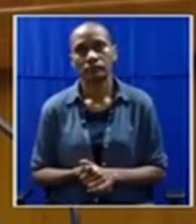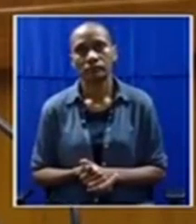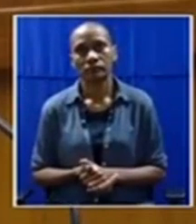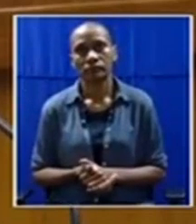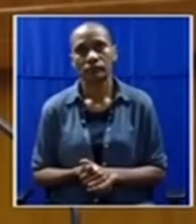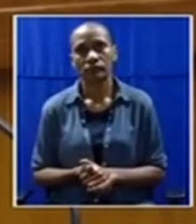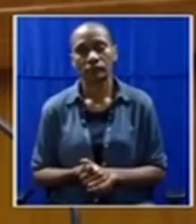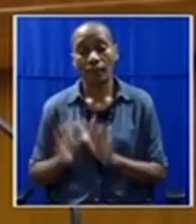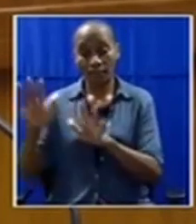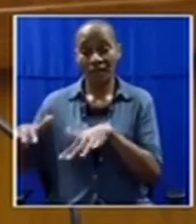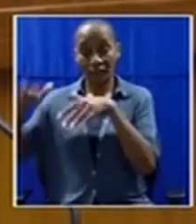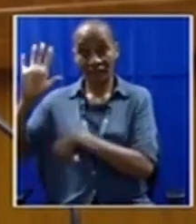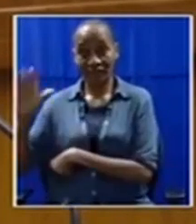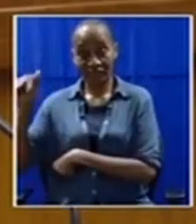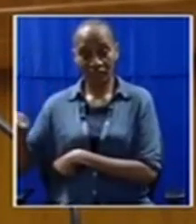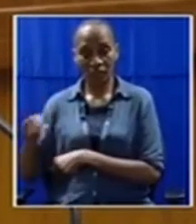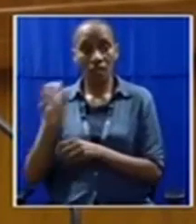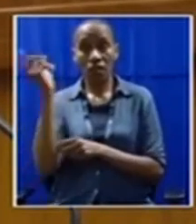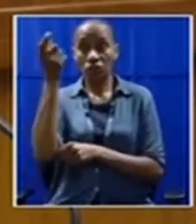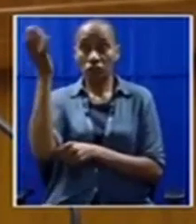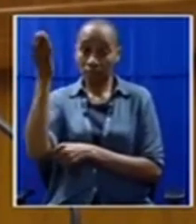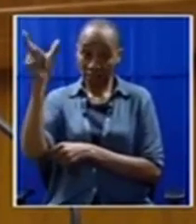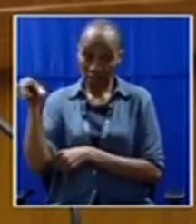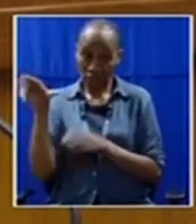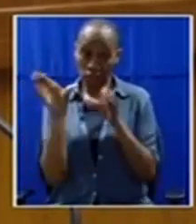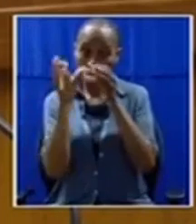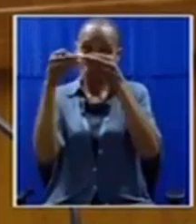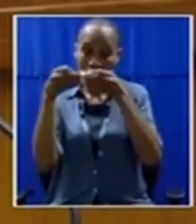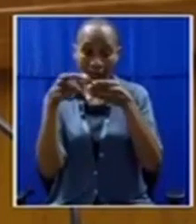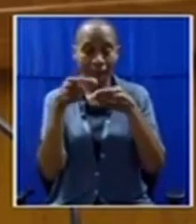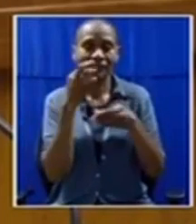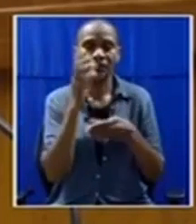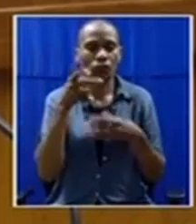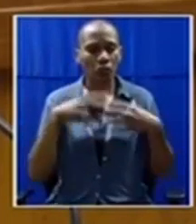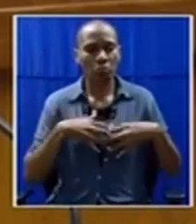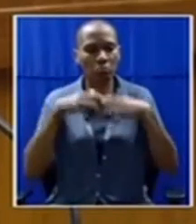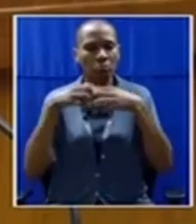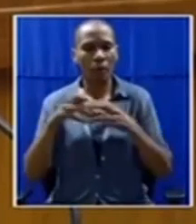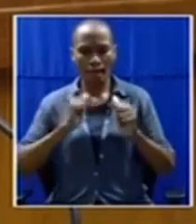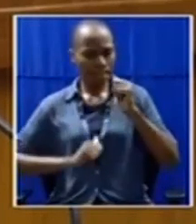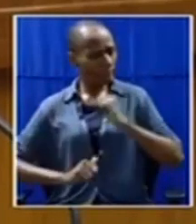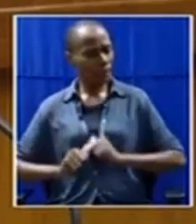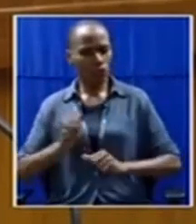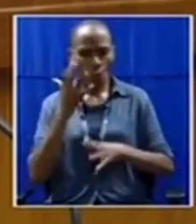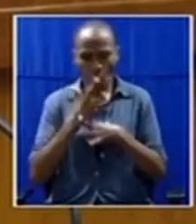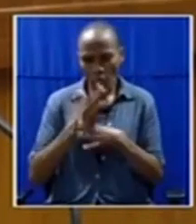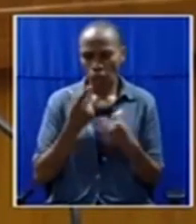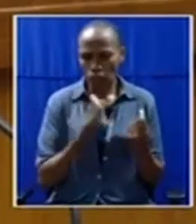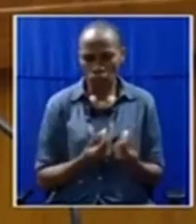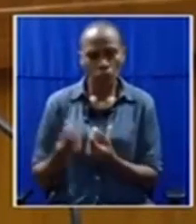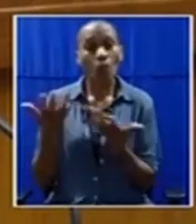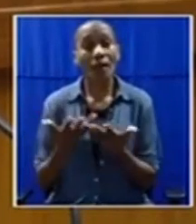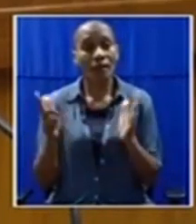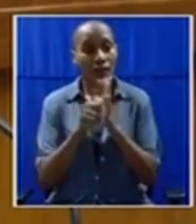During this term, the Speakers Forum, established to promote cooperation and best practices across the legislative